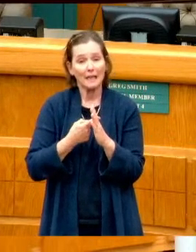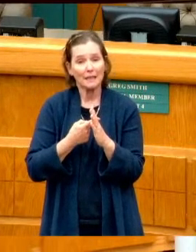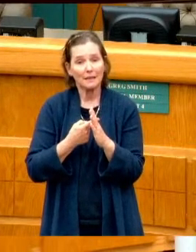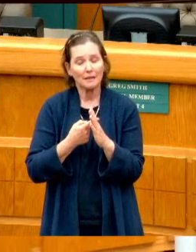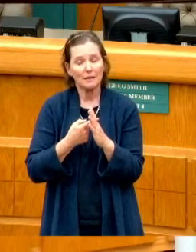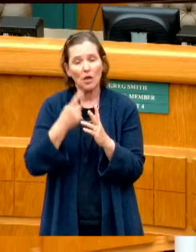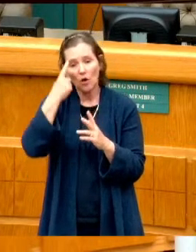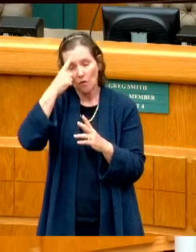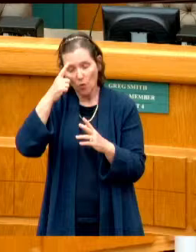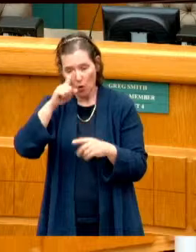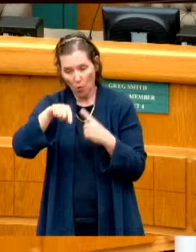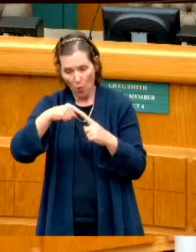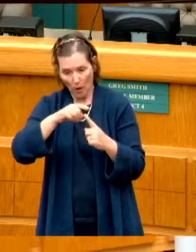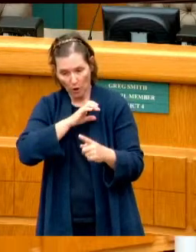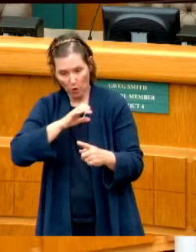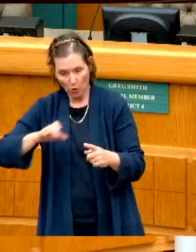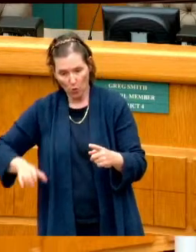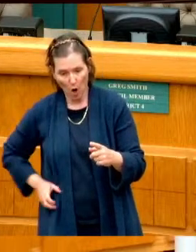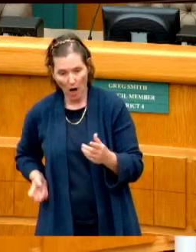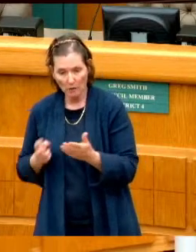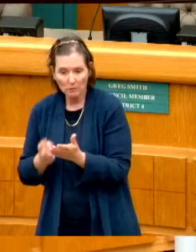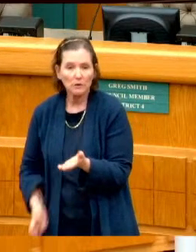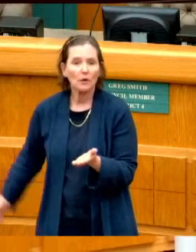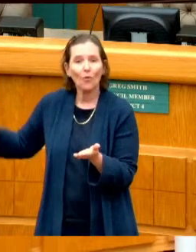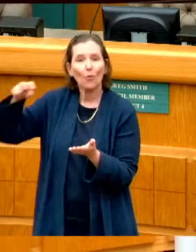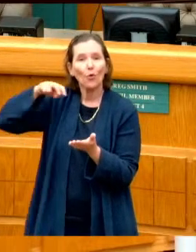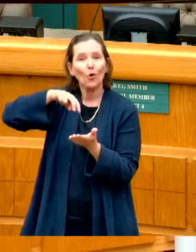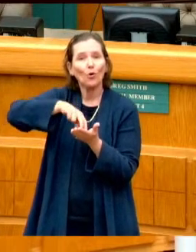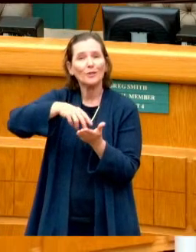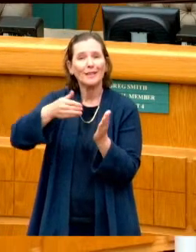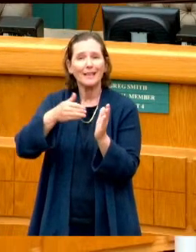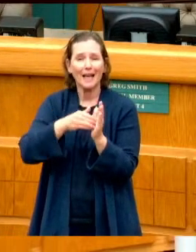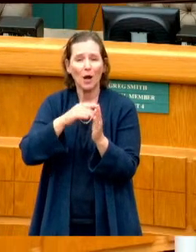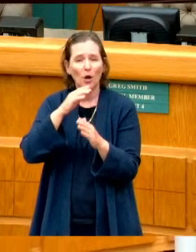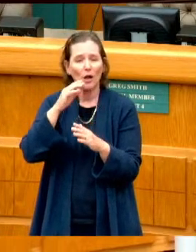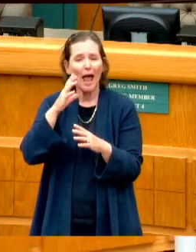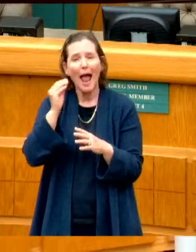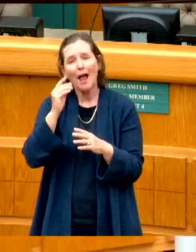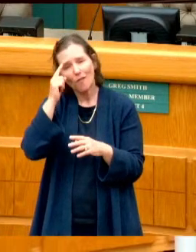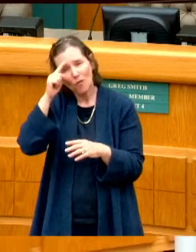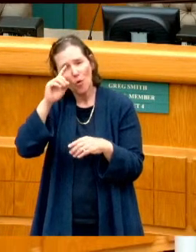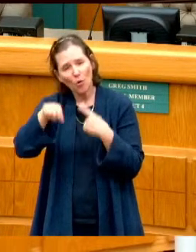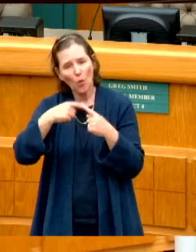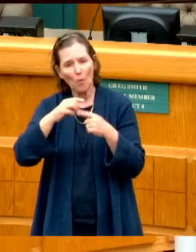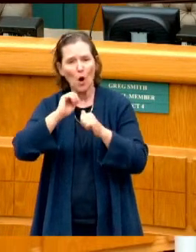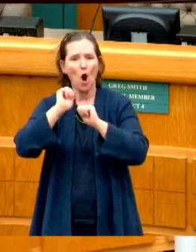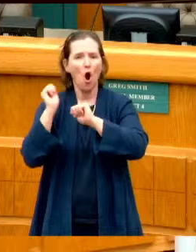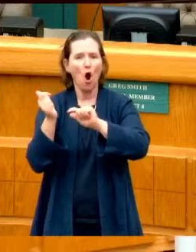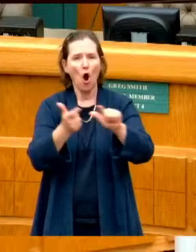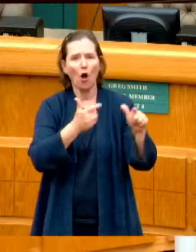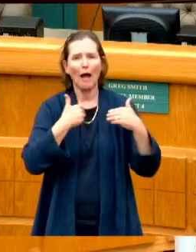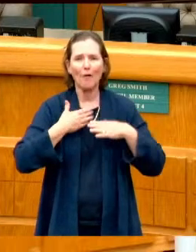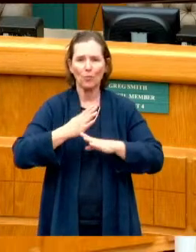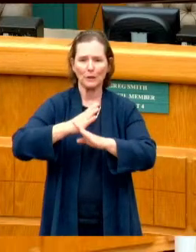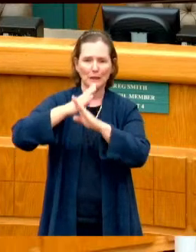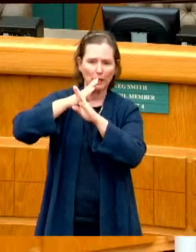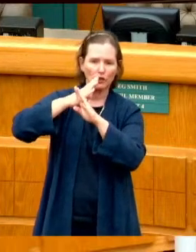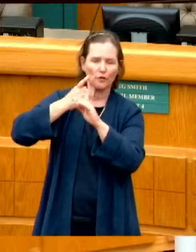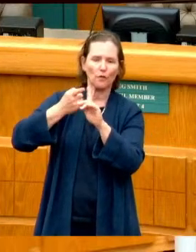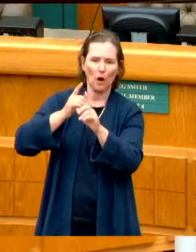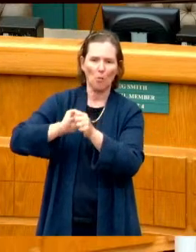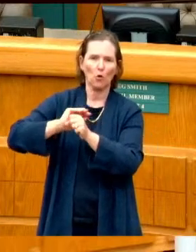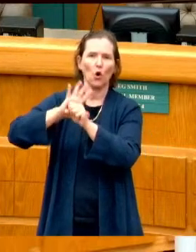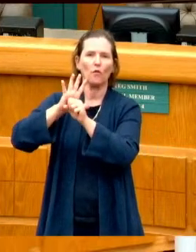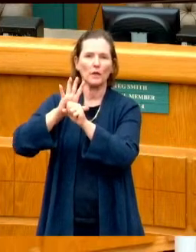to when we will all be protected against the virus. Stay well and continue to stay informed. Thank